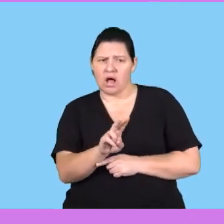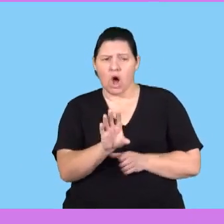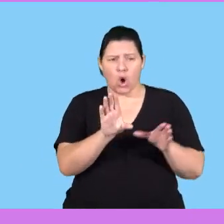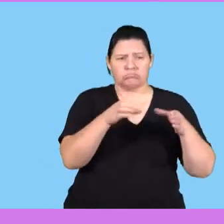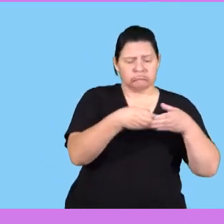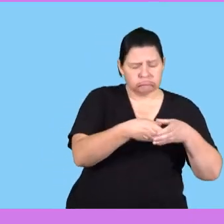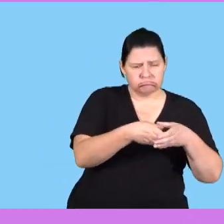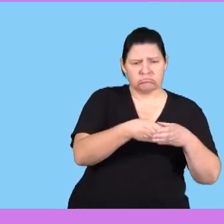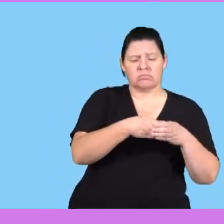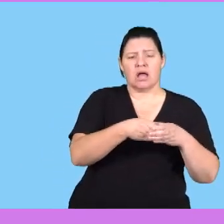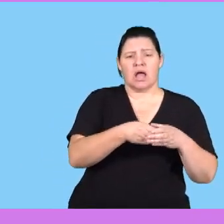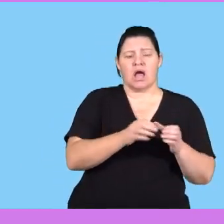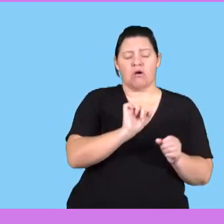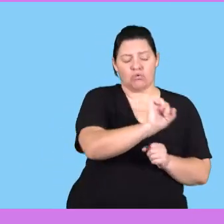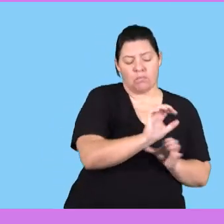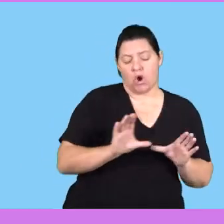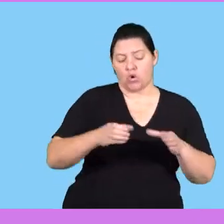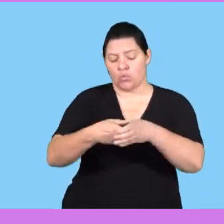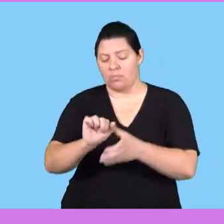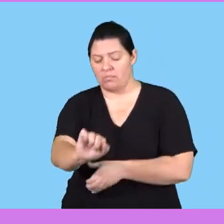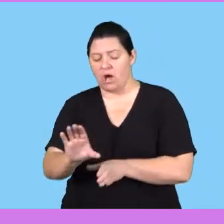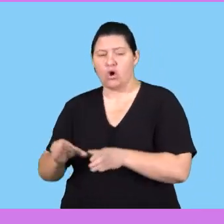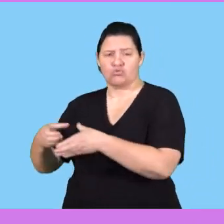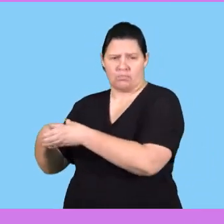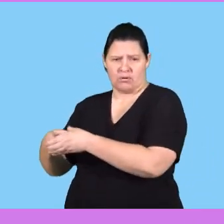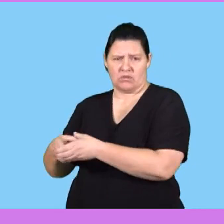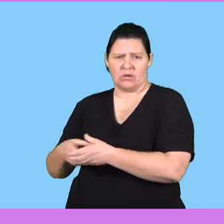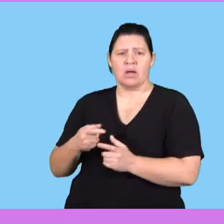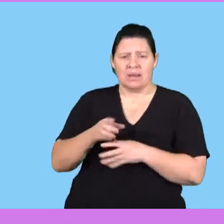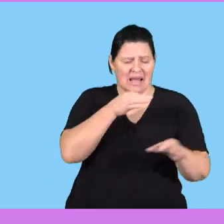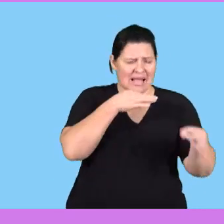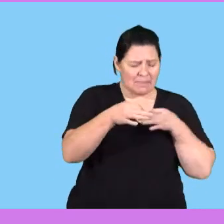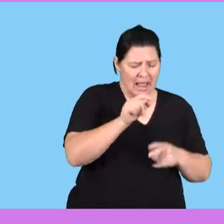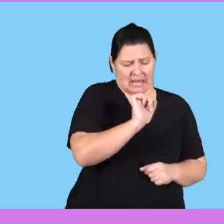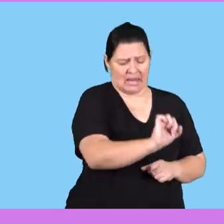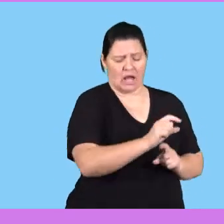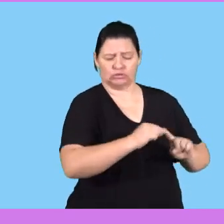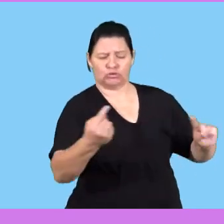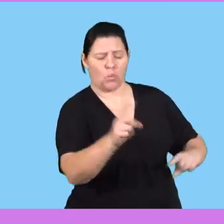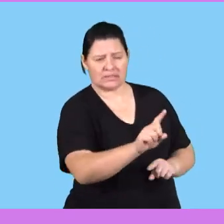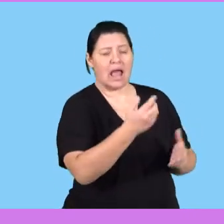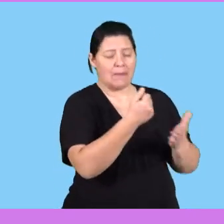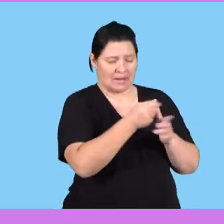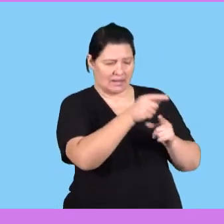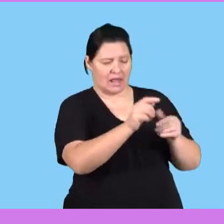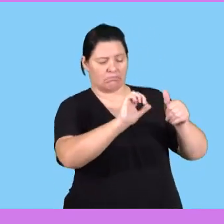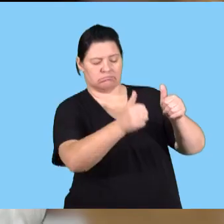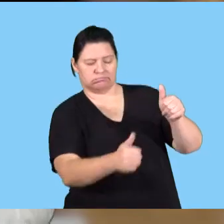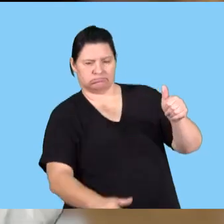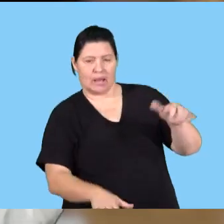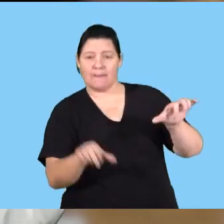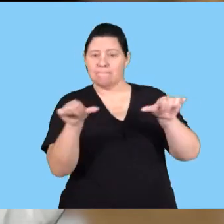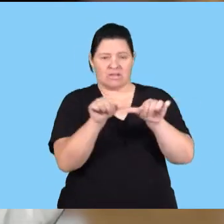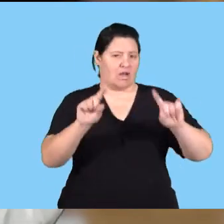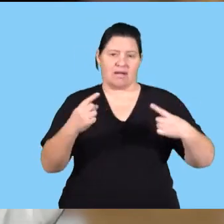at categorical data. That is generally descriptive in nature and can be classified into categories, right? It